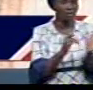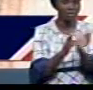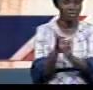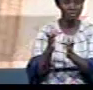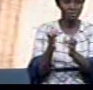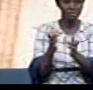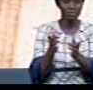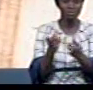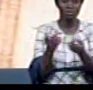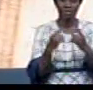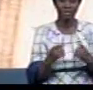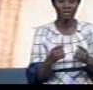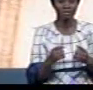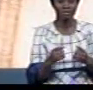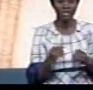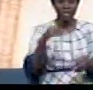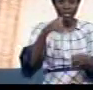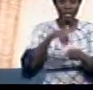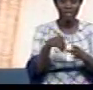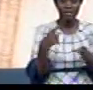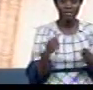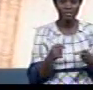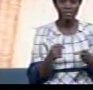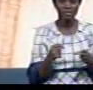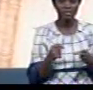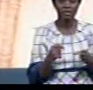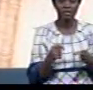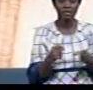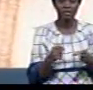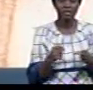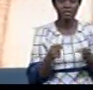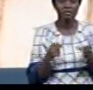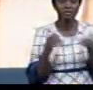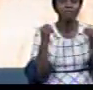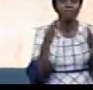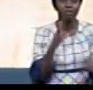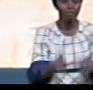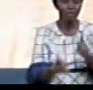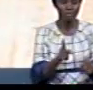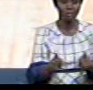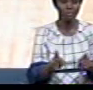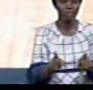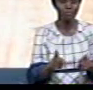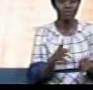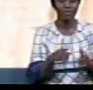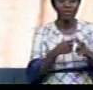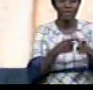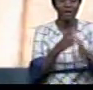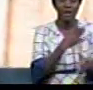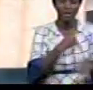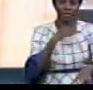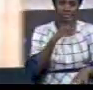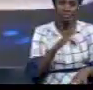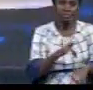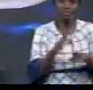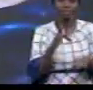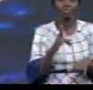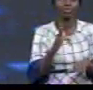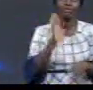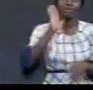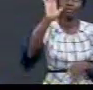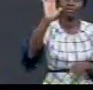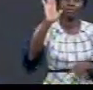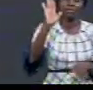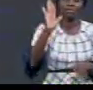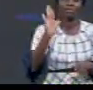the crowd, through the multitude behind, and touched his garment.